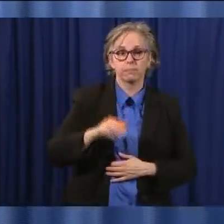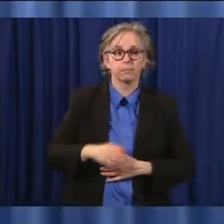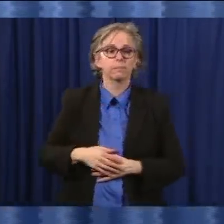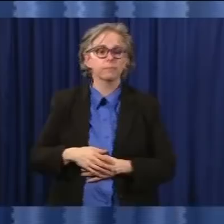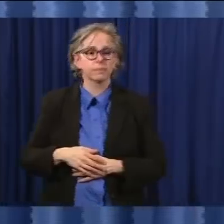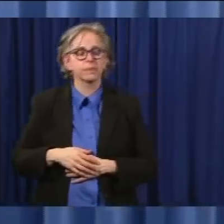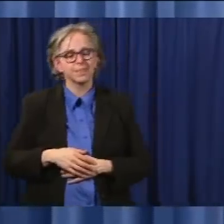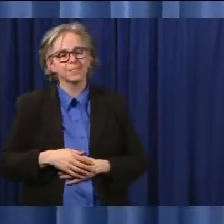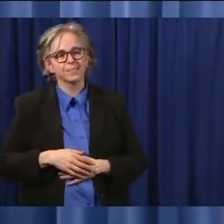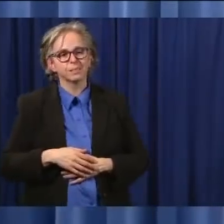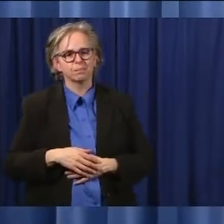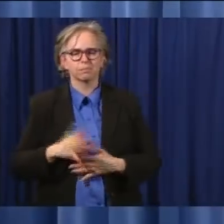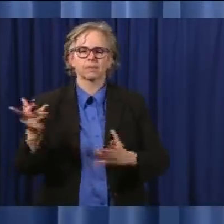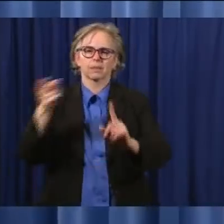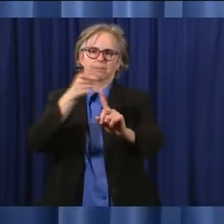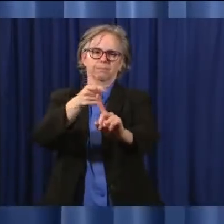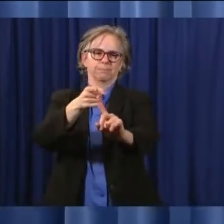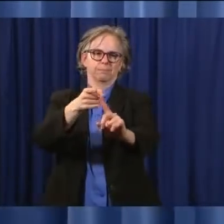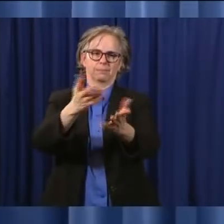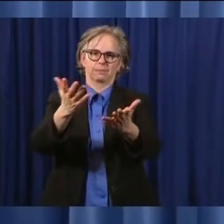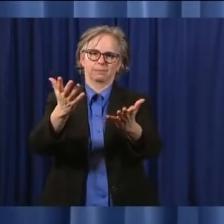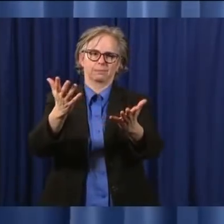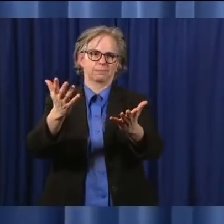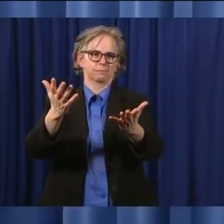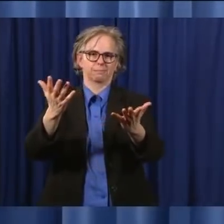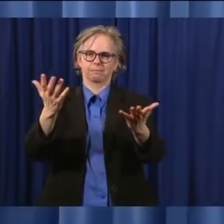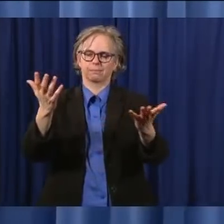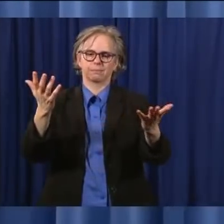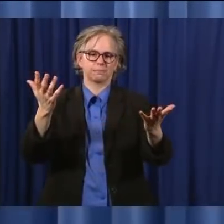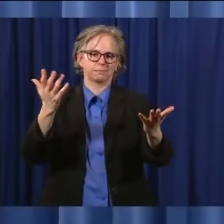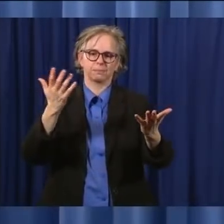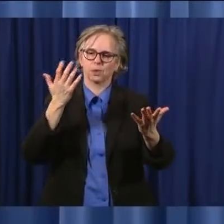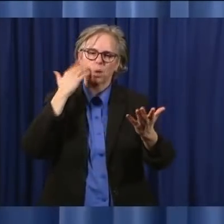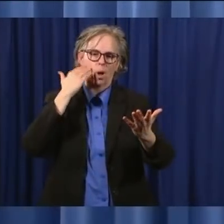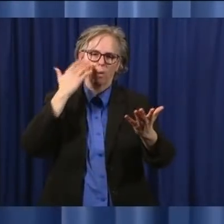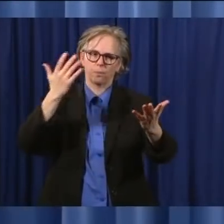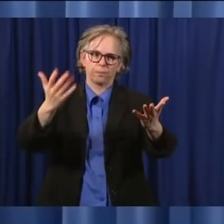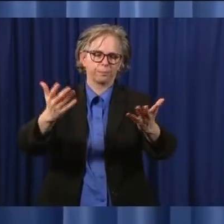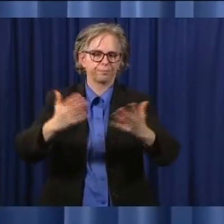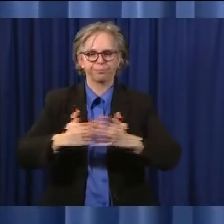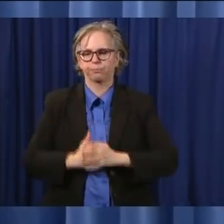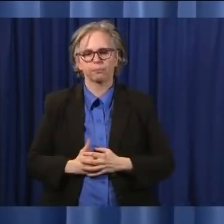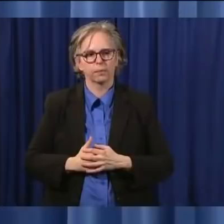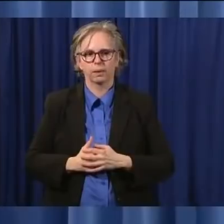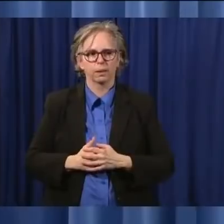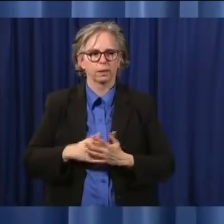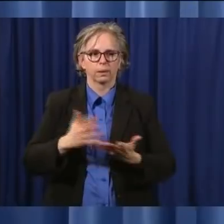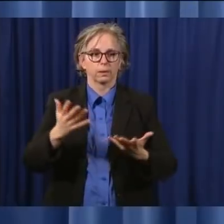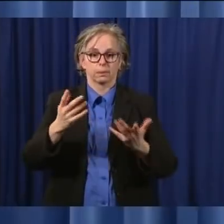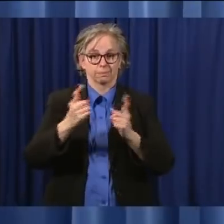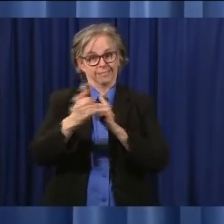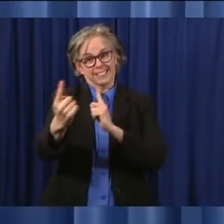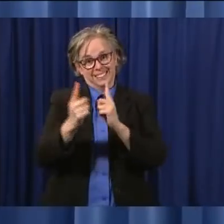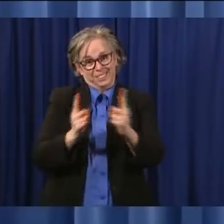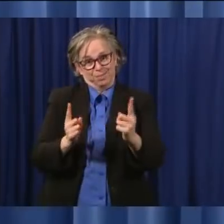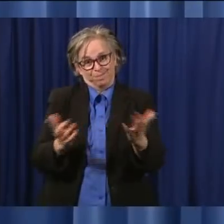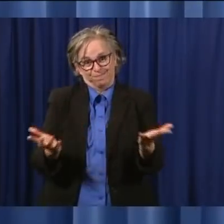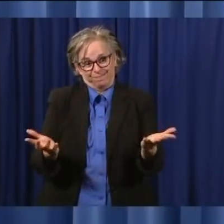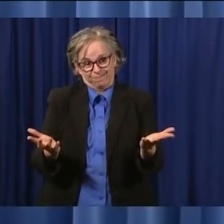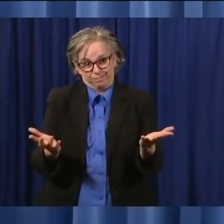back to basics when you try to analyze something like this. You come back to basics. The whole thing is distance. And